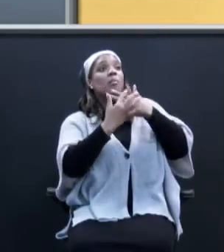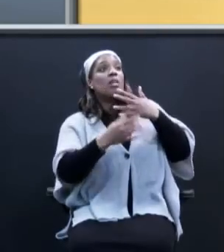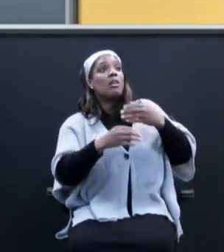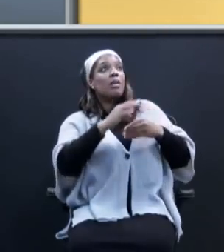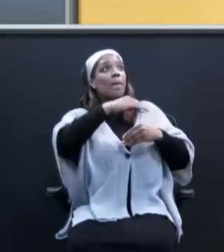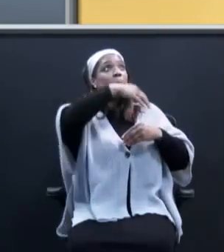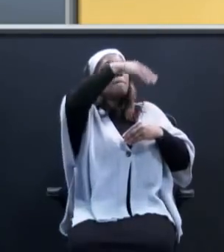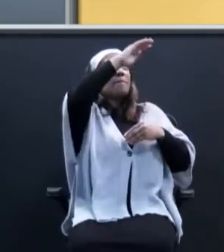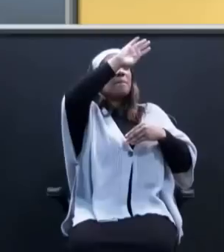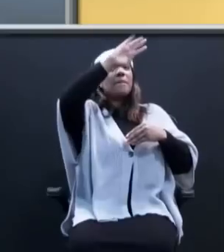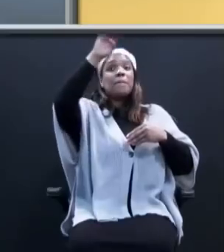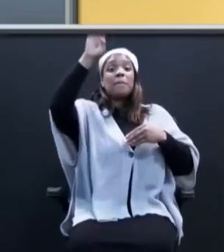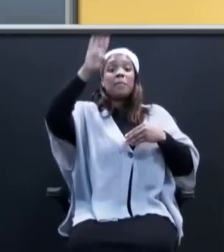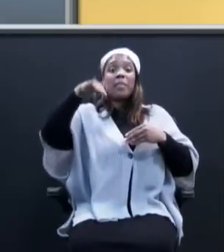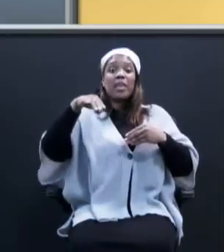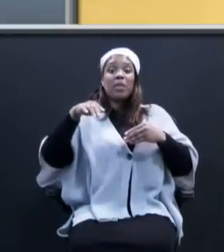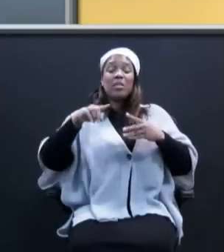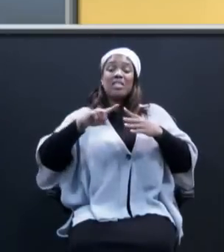Passover.